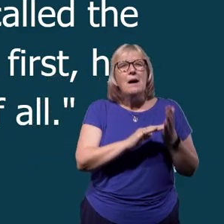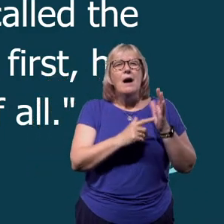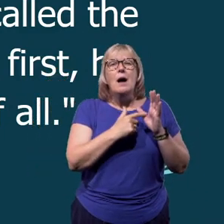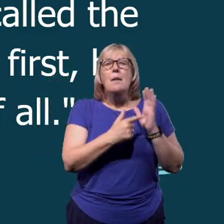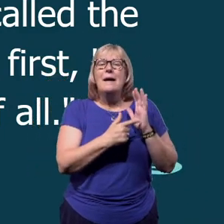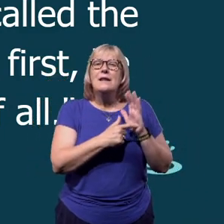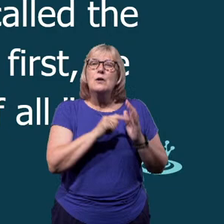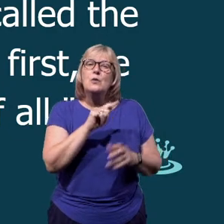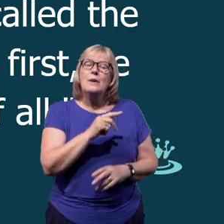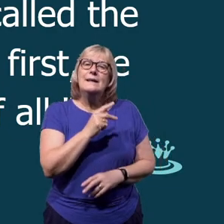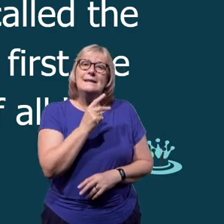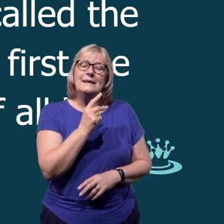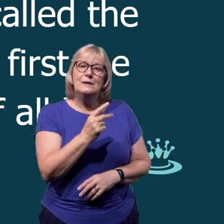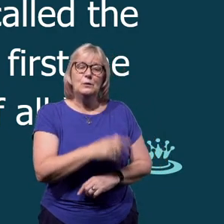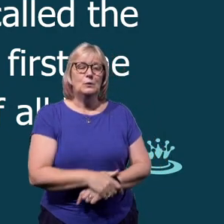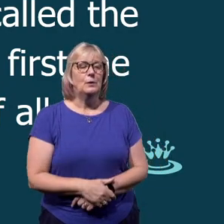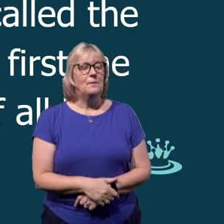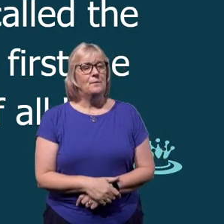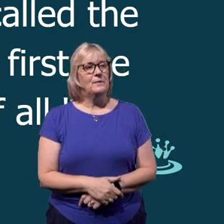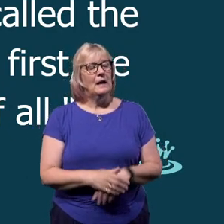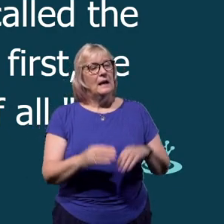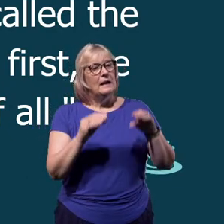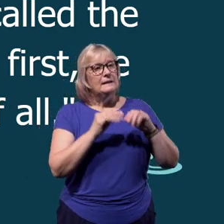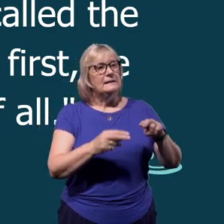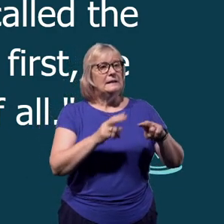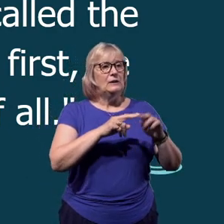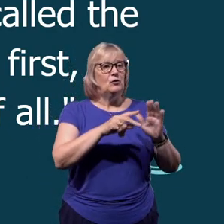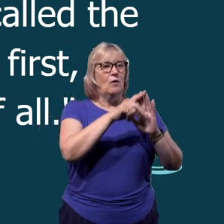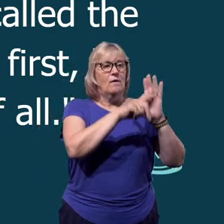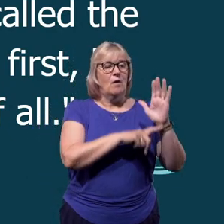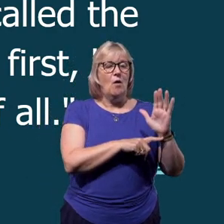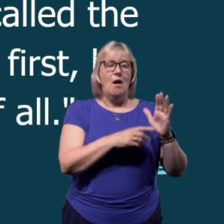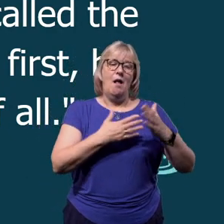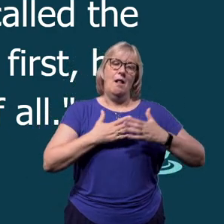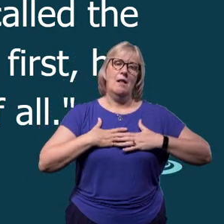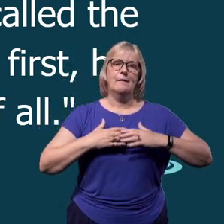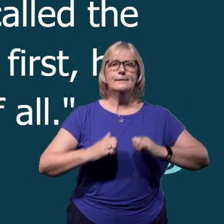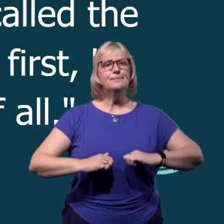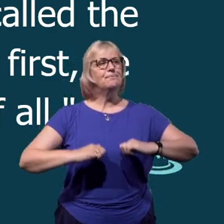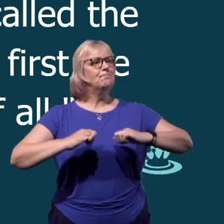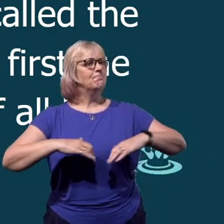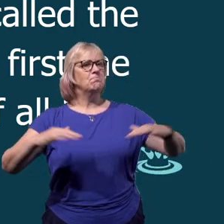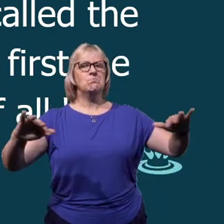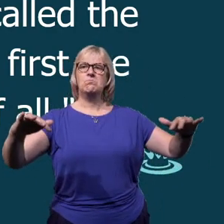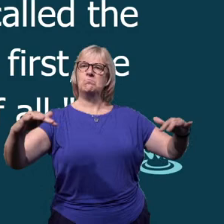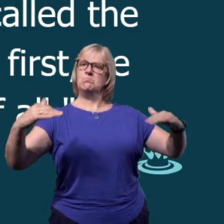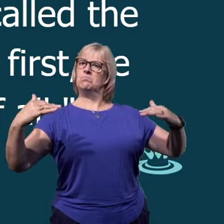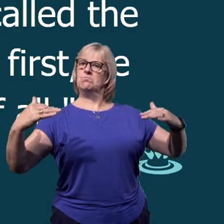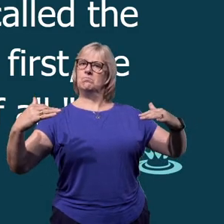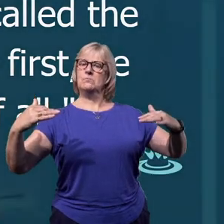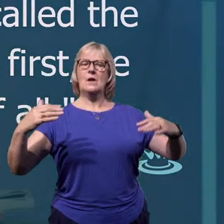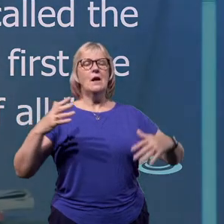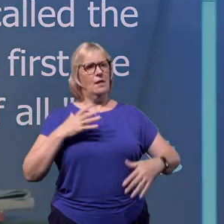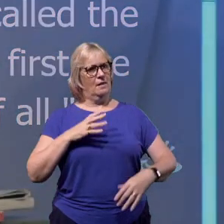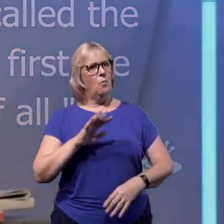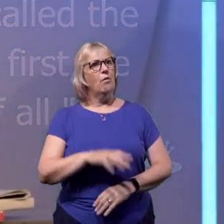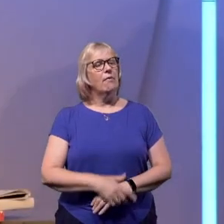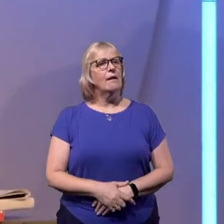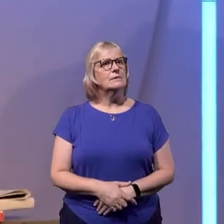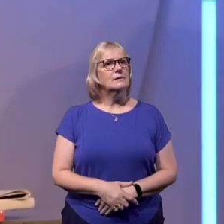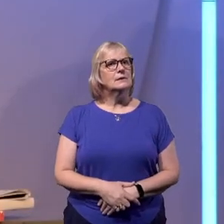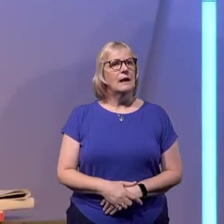your notes? The teachers of the law love the place of honor at the banquets and the most important seats in the synagogue. They